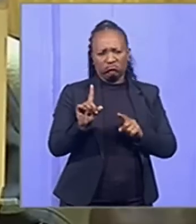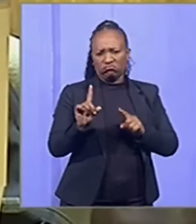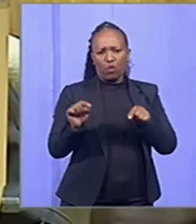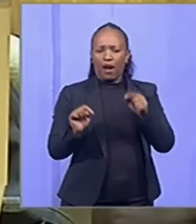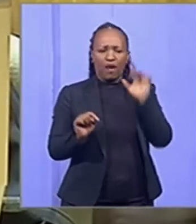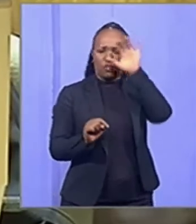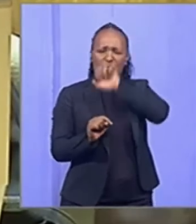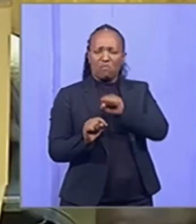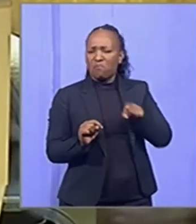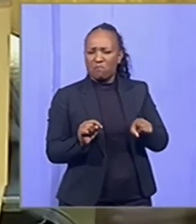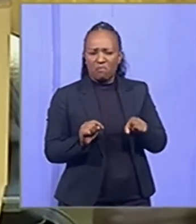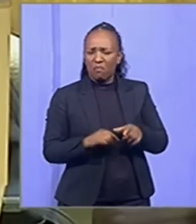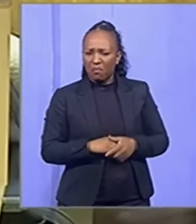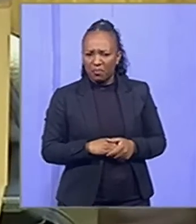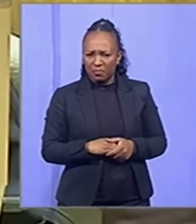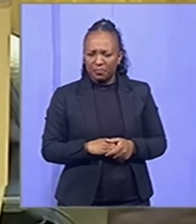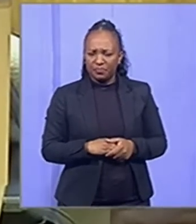and therefore